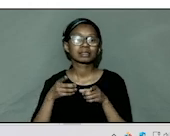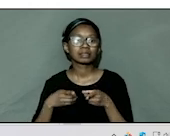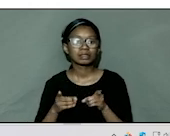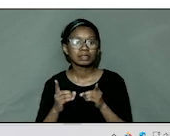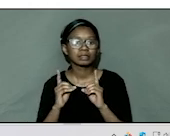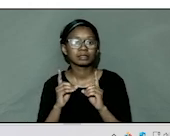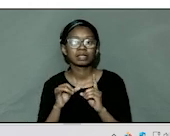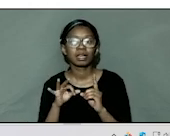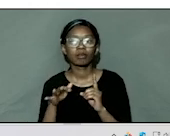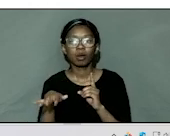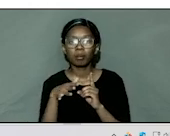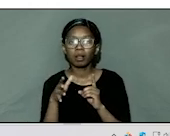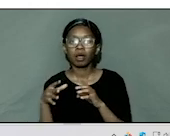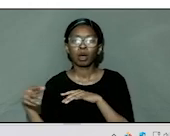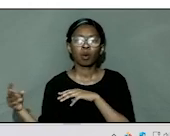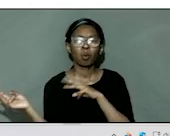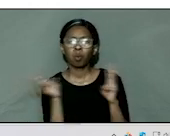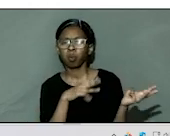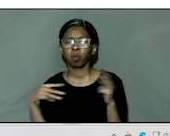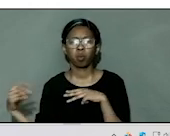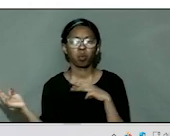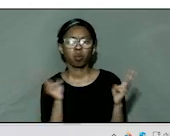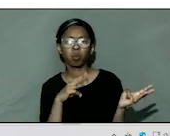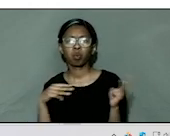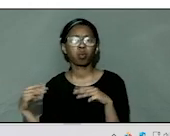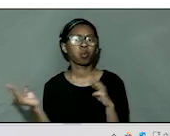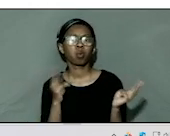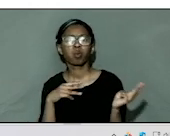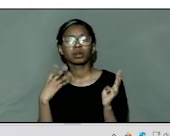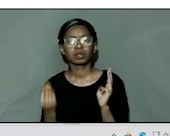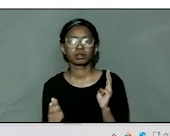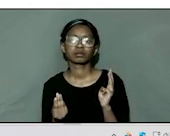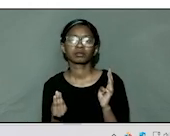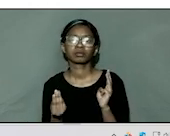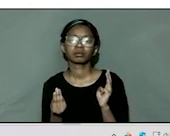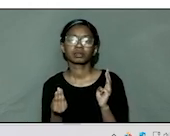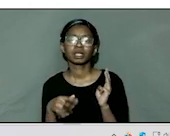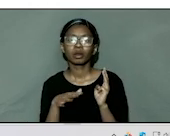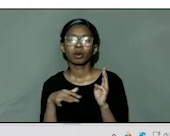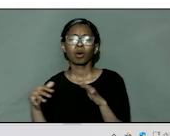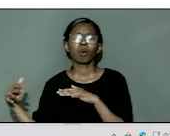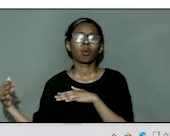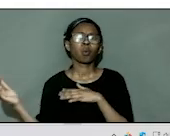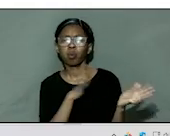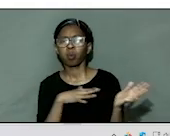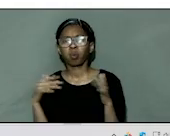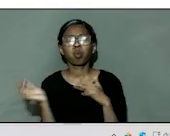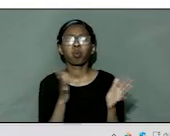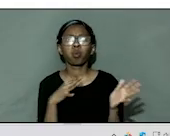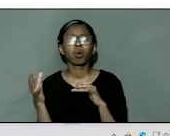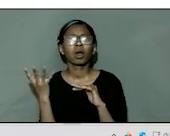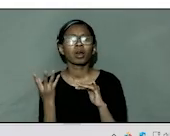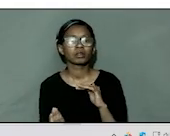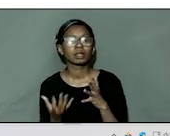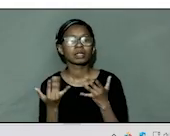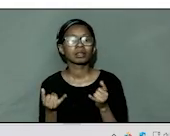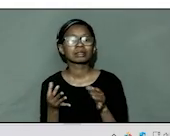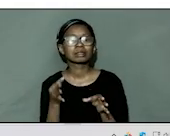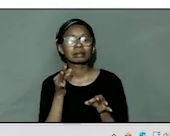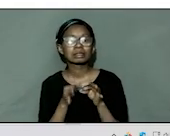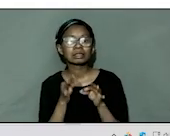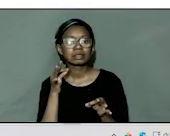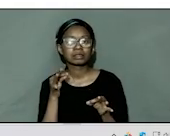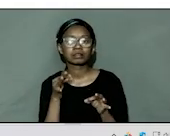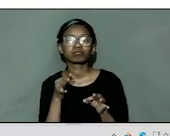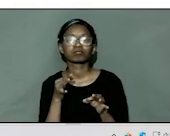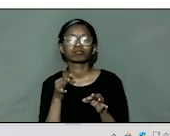Strong winds. In an area with strong winds. Now, a certain island was one